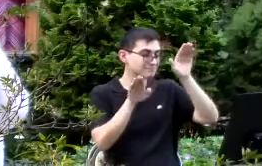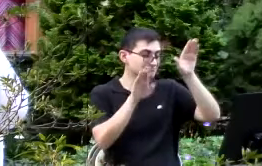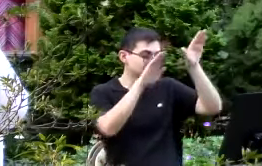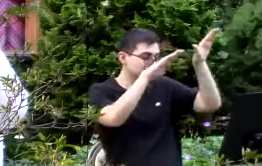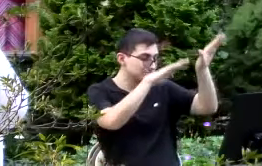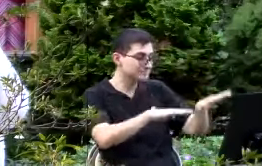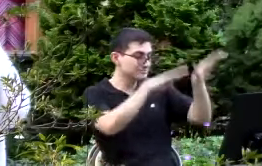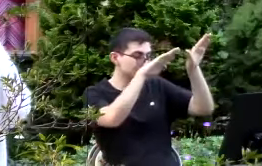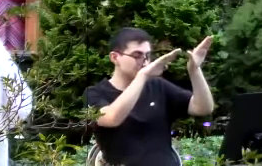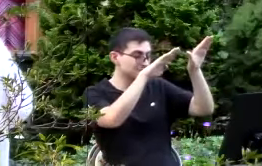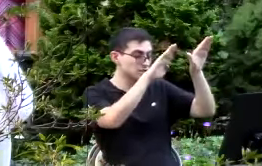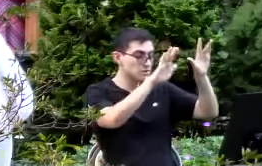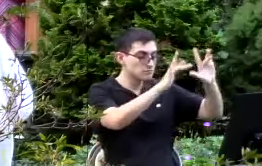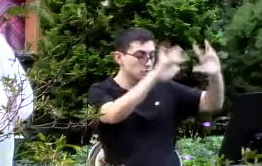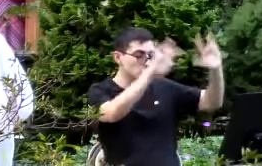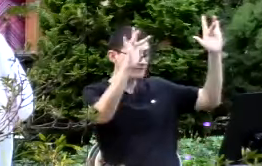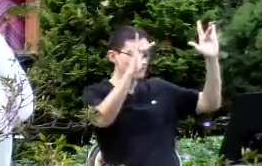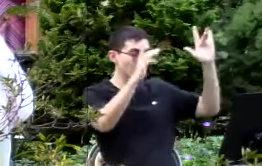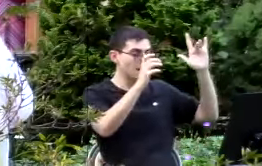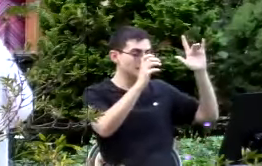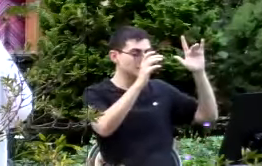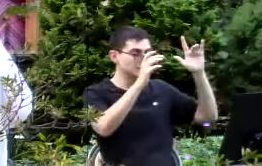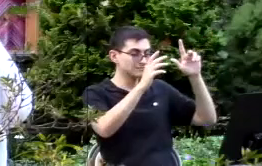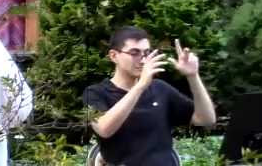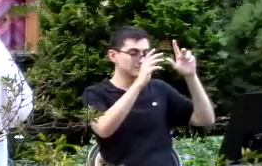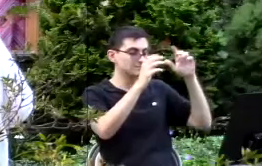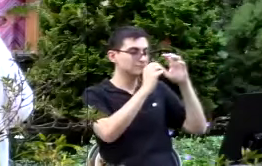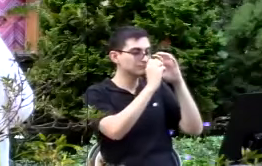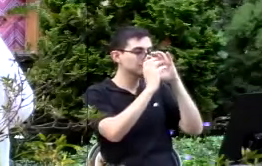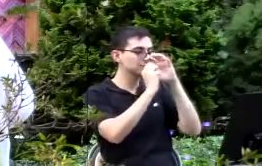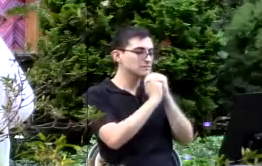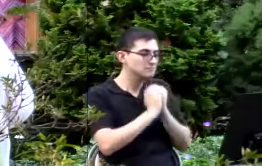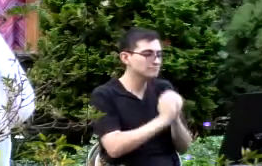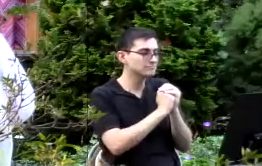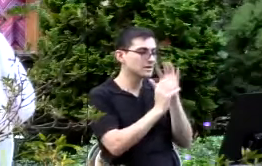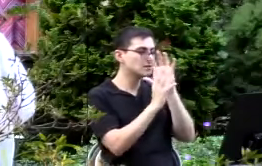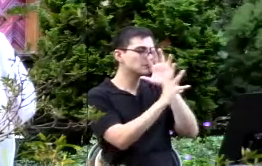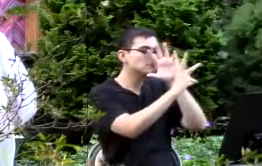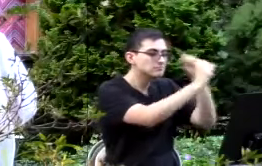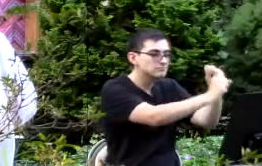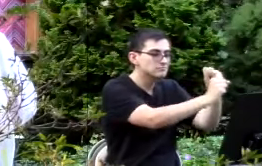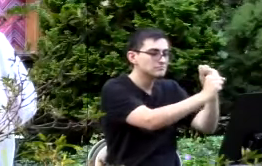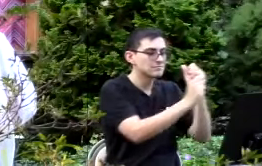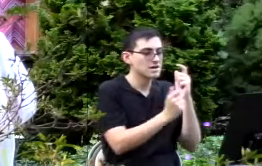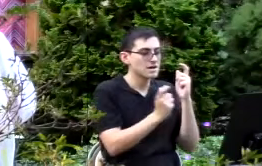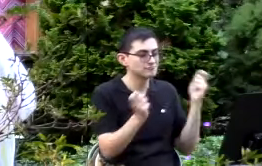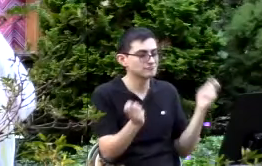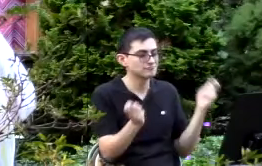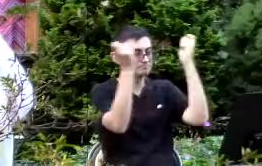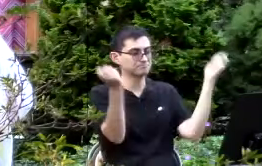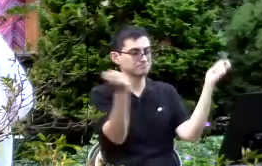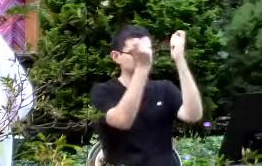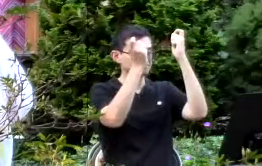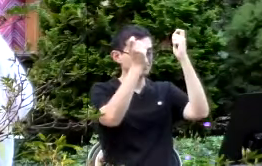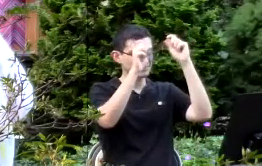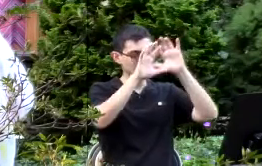nase v'yit adar v'yit alev v'yit alal shmeid kudusha b'richu le'ila min kol birchata